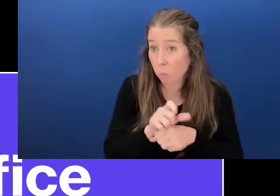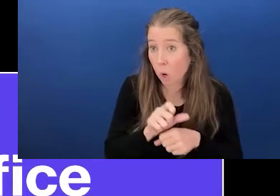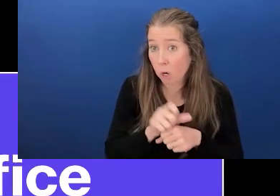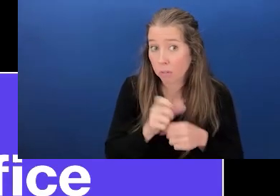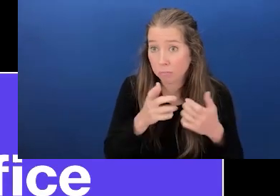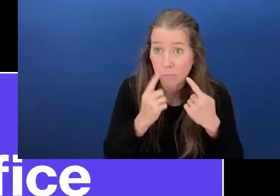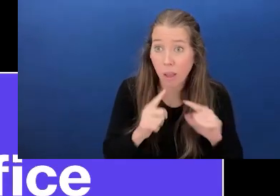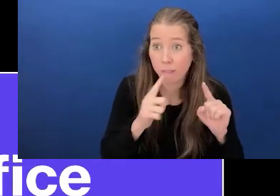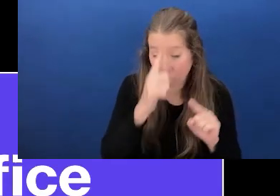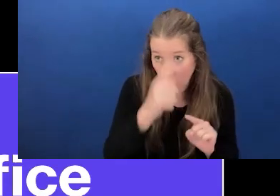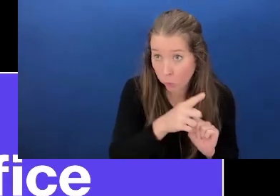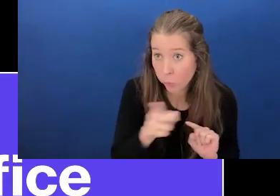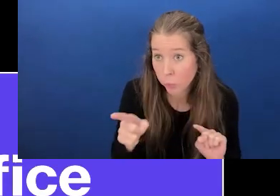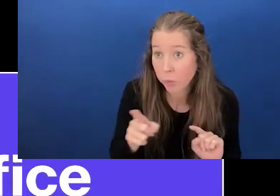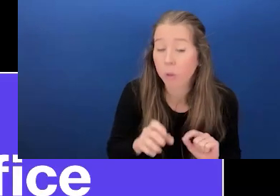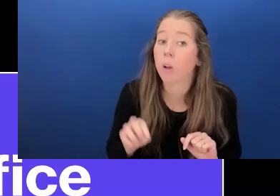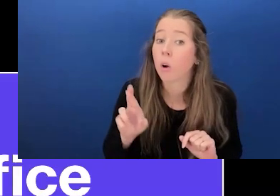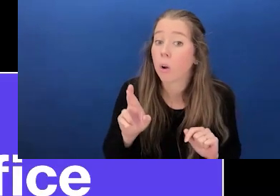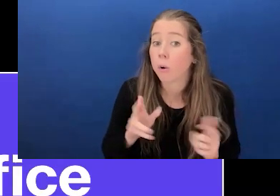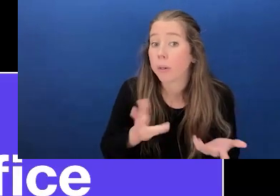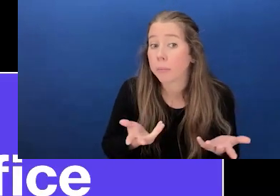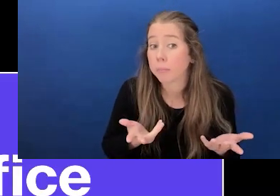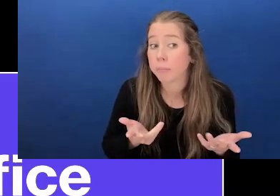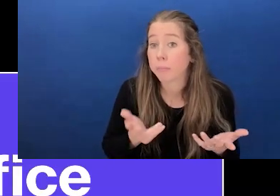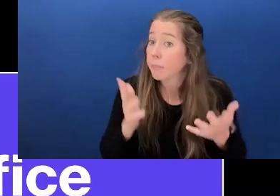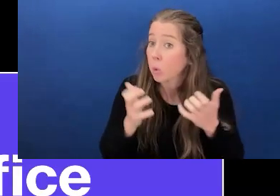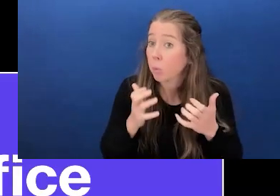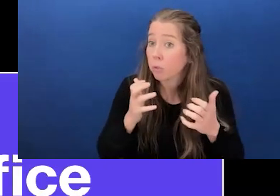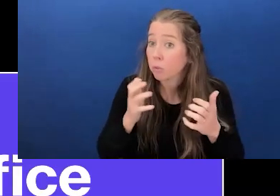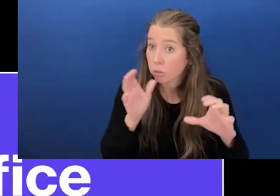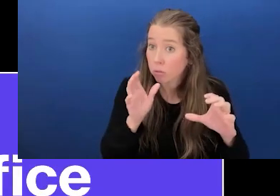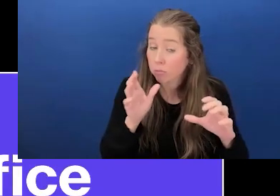you, or if you want to pursue this,